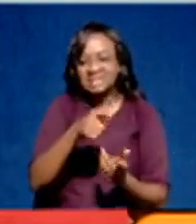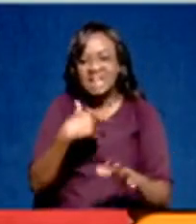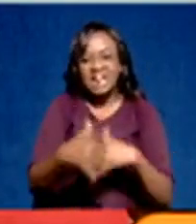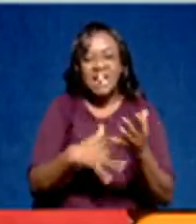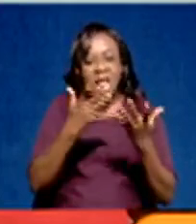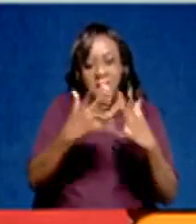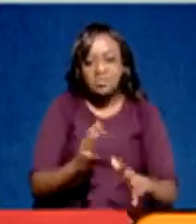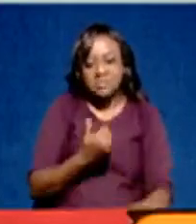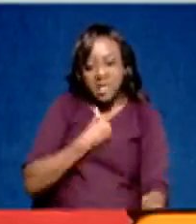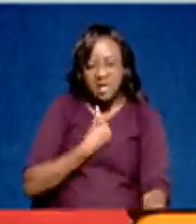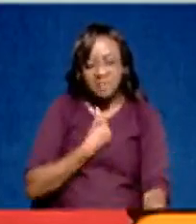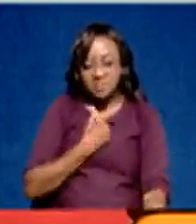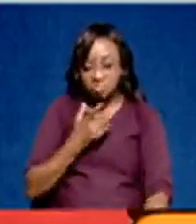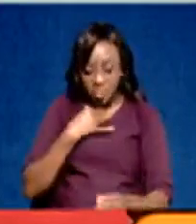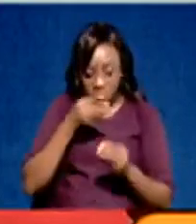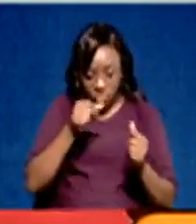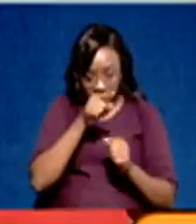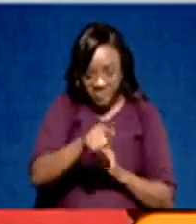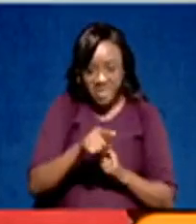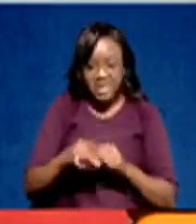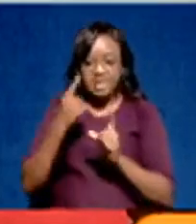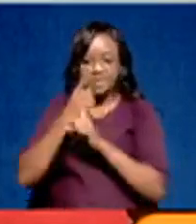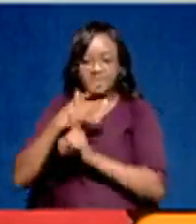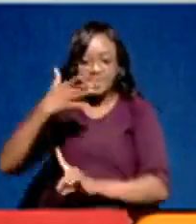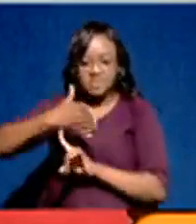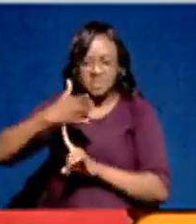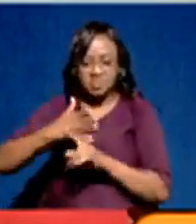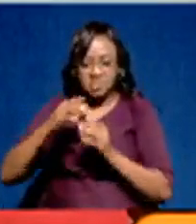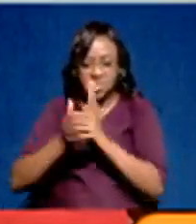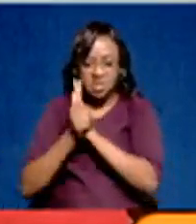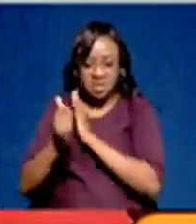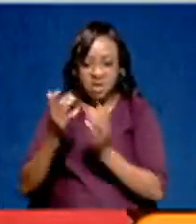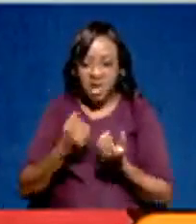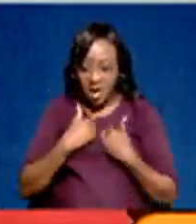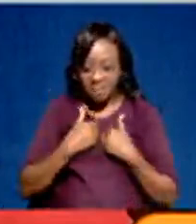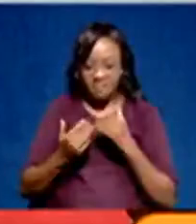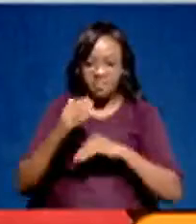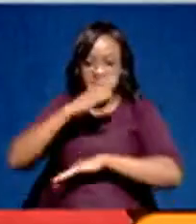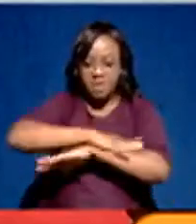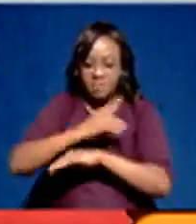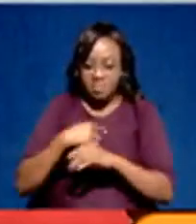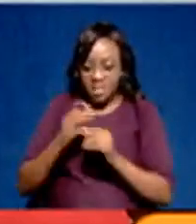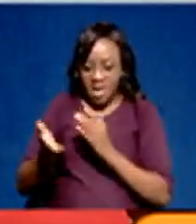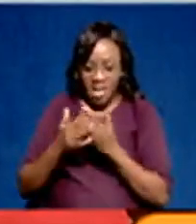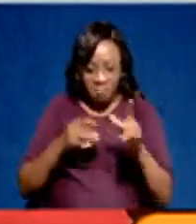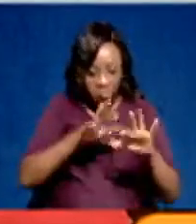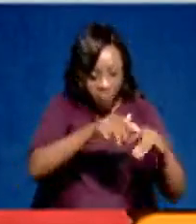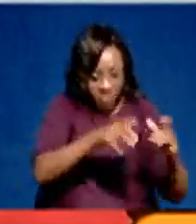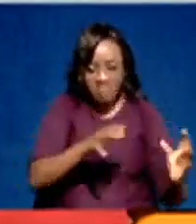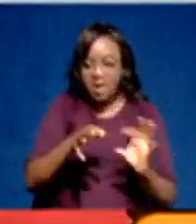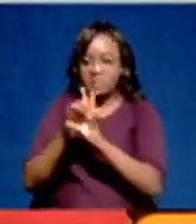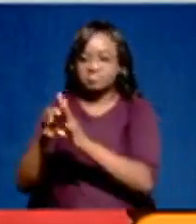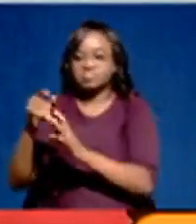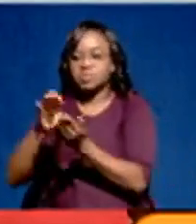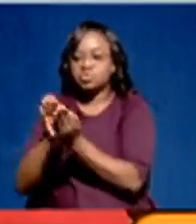market for their produce. To address this, a group of techies came up with a platform that links the farmers to available storage facilities and allows them